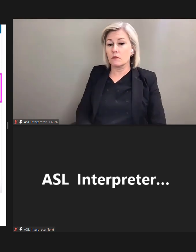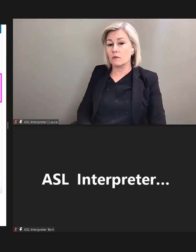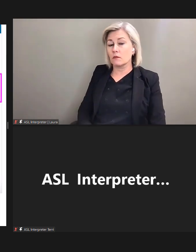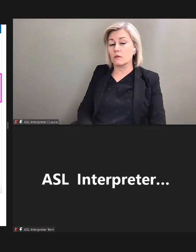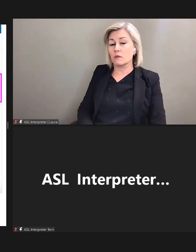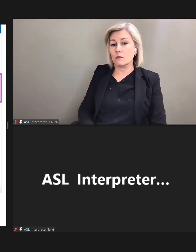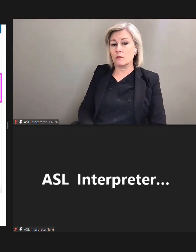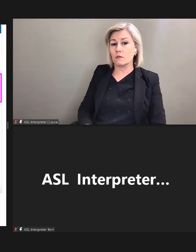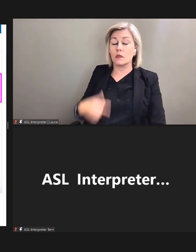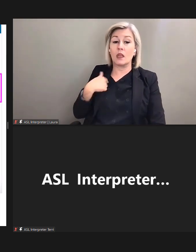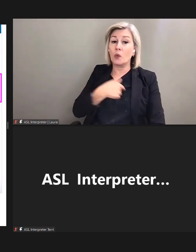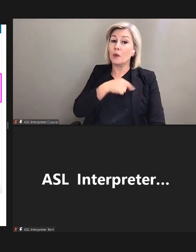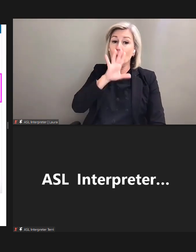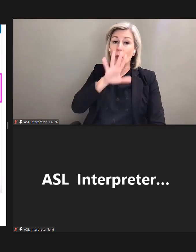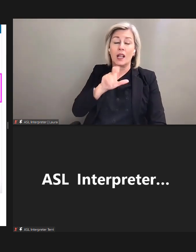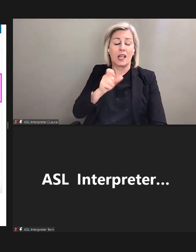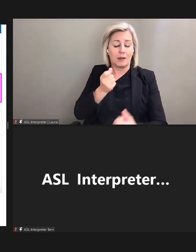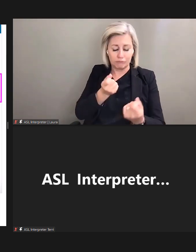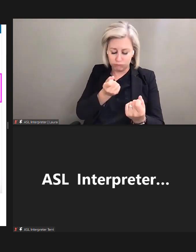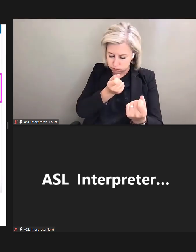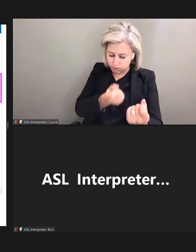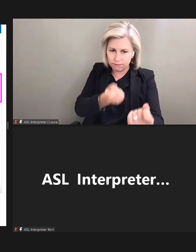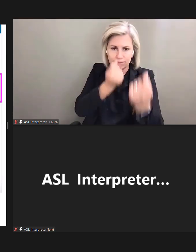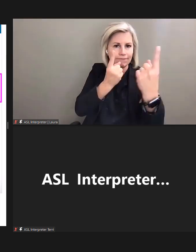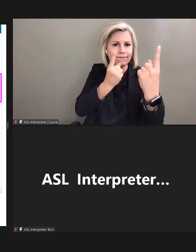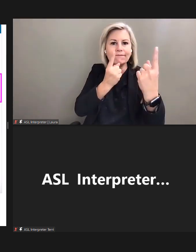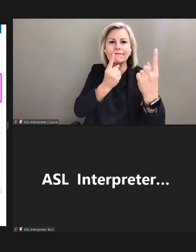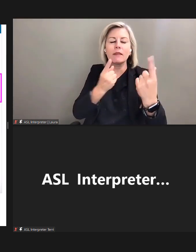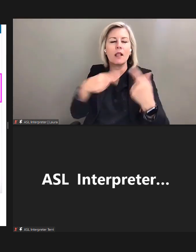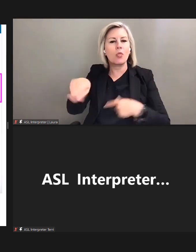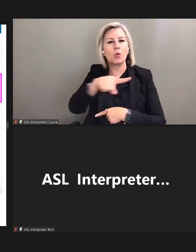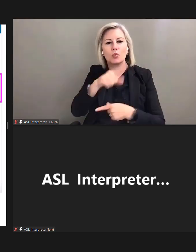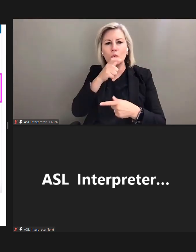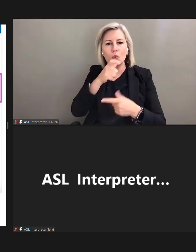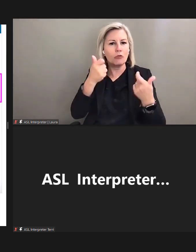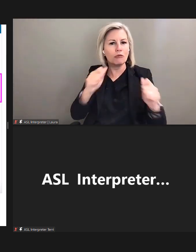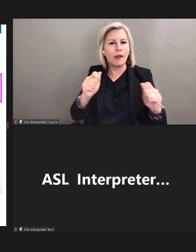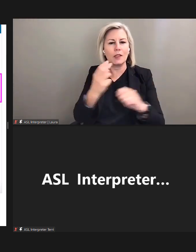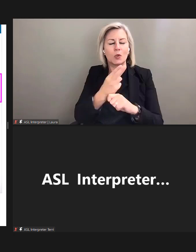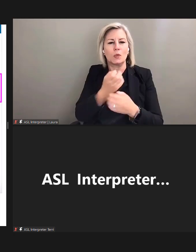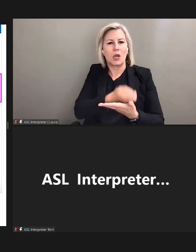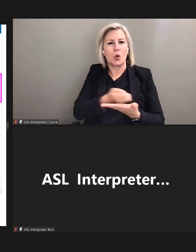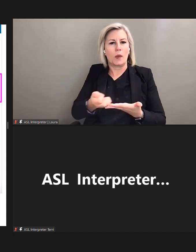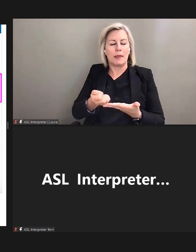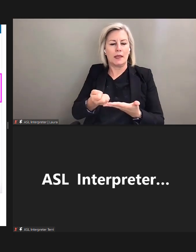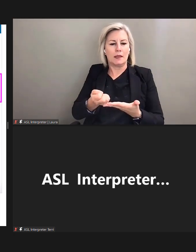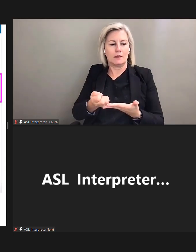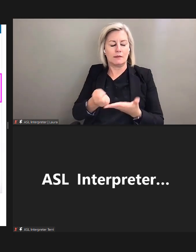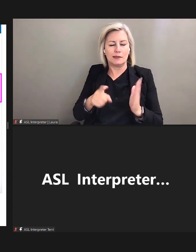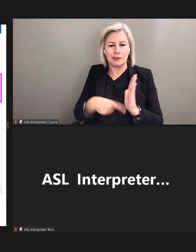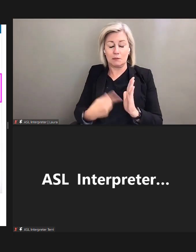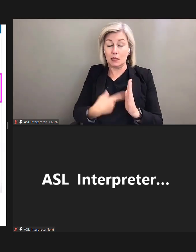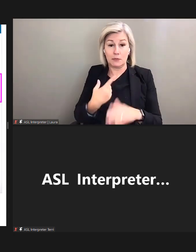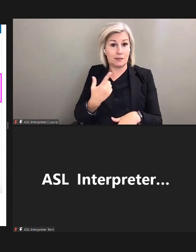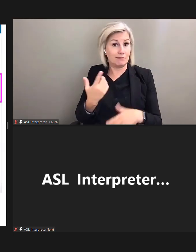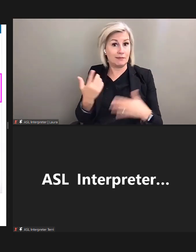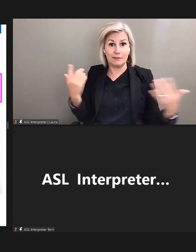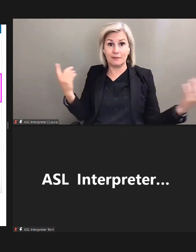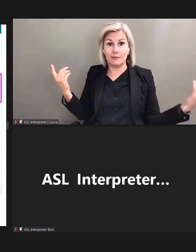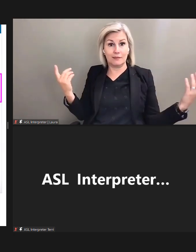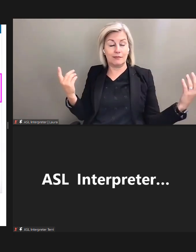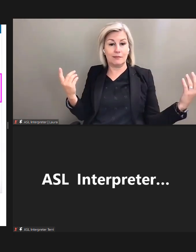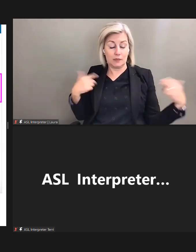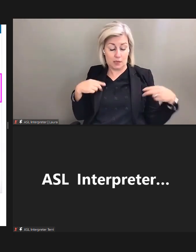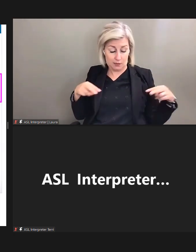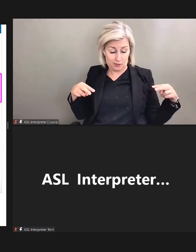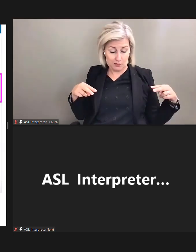really sympathize with those of you who are trying to use a piece of equipment, and sometimes it does stuff